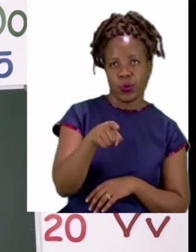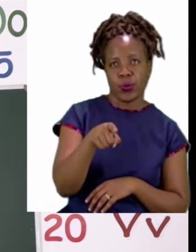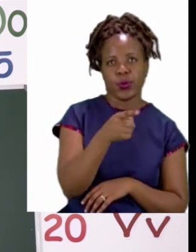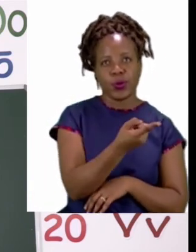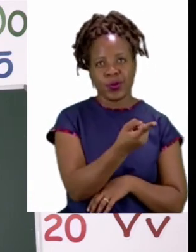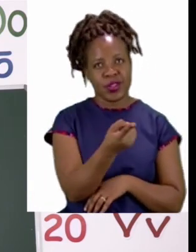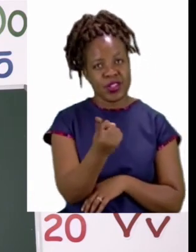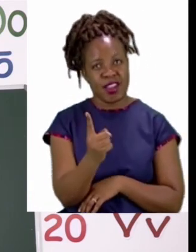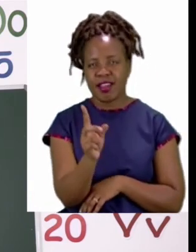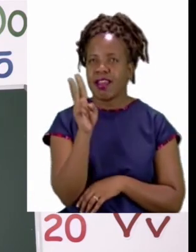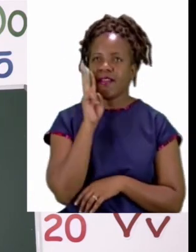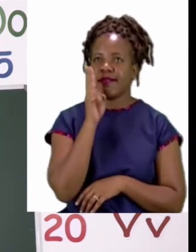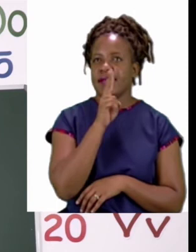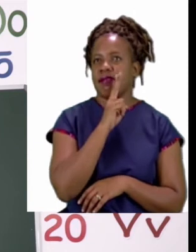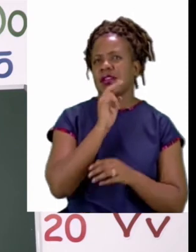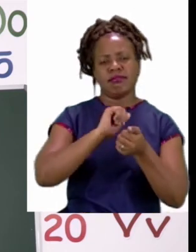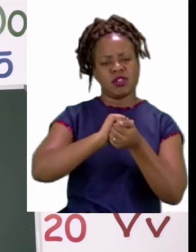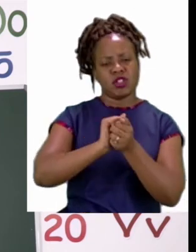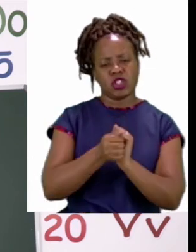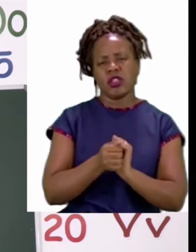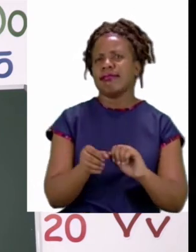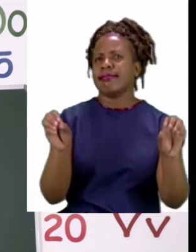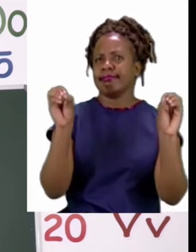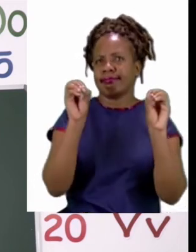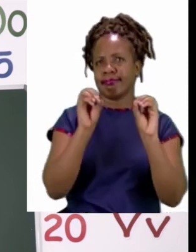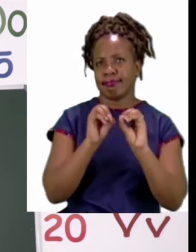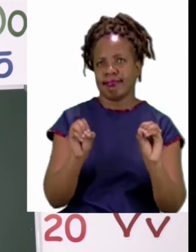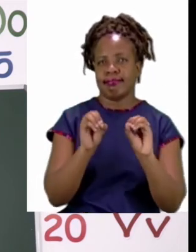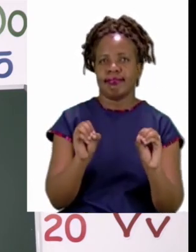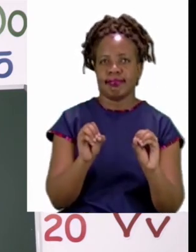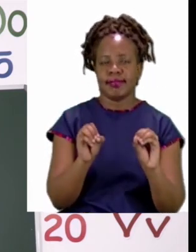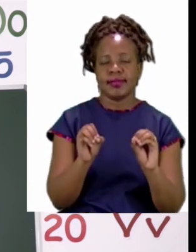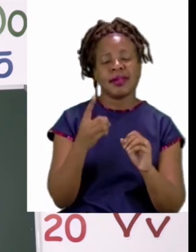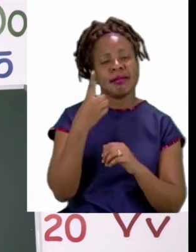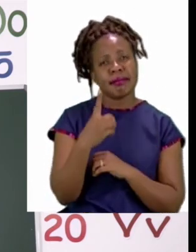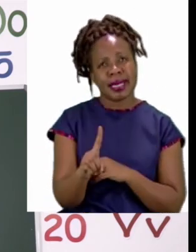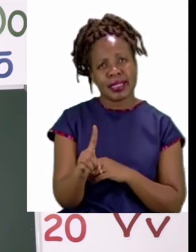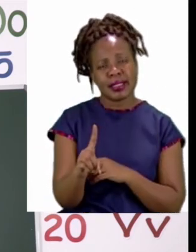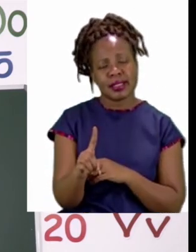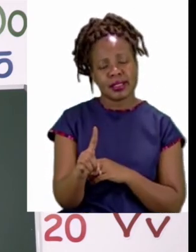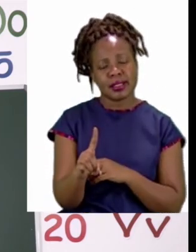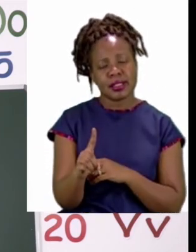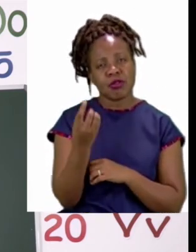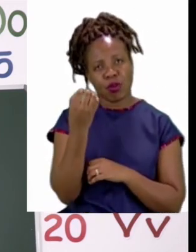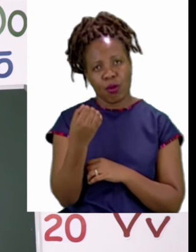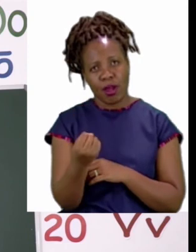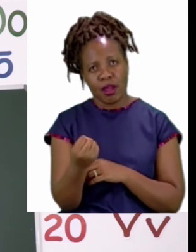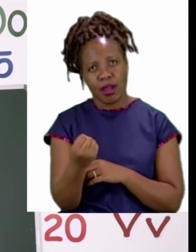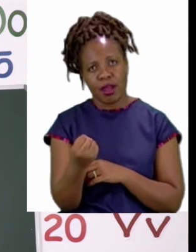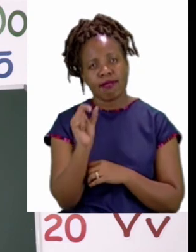it does not have anything taken away from it. But if you have the words she,